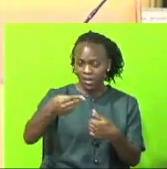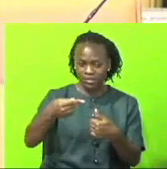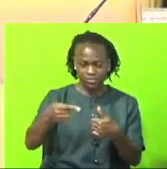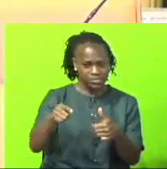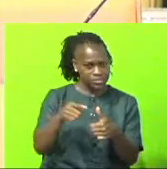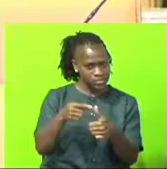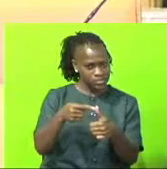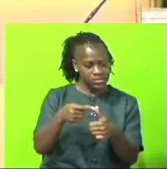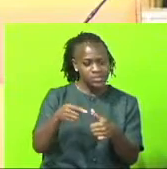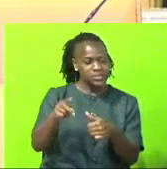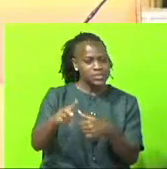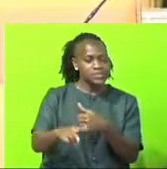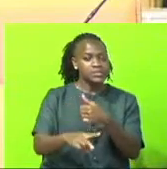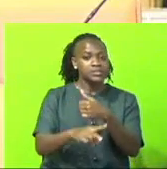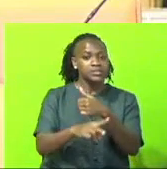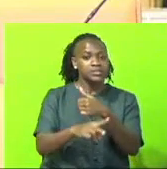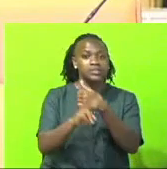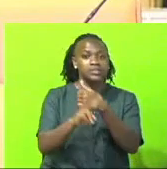House,